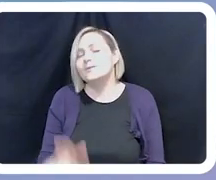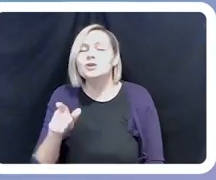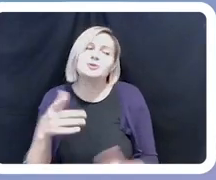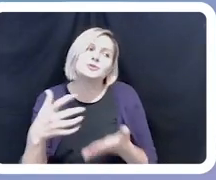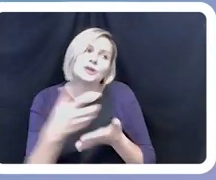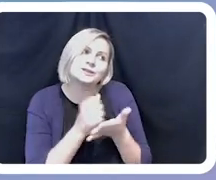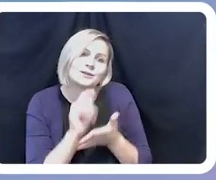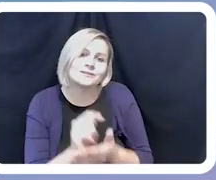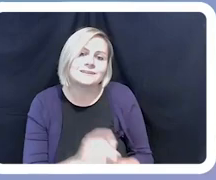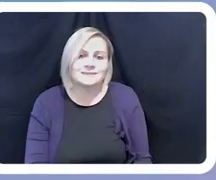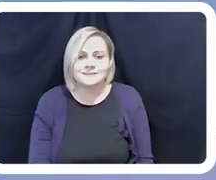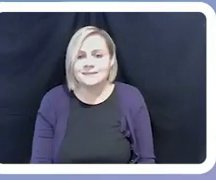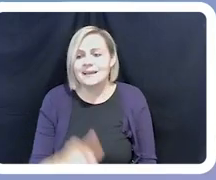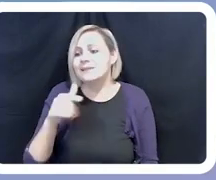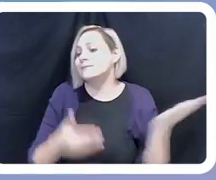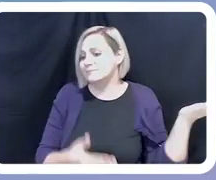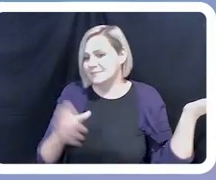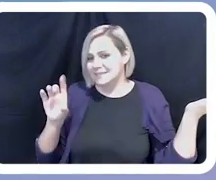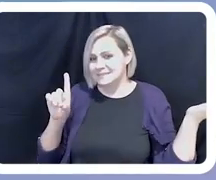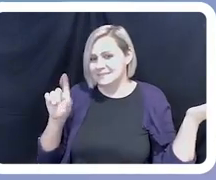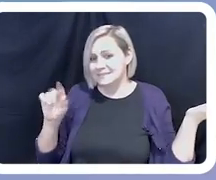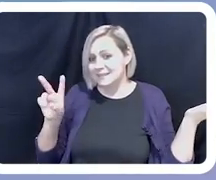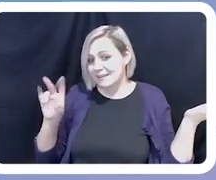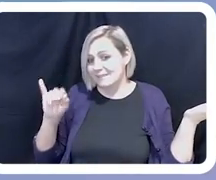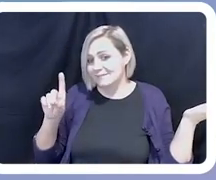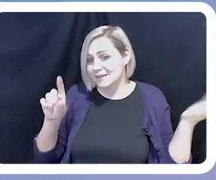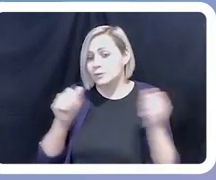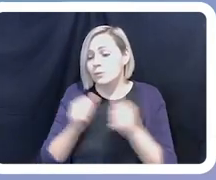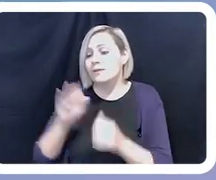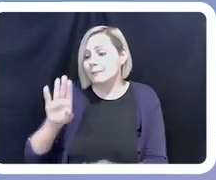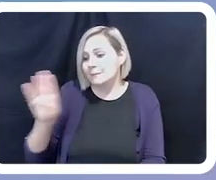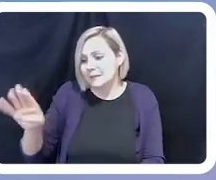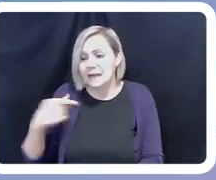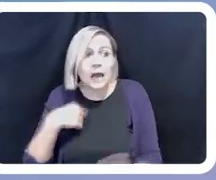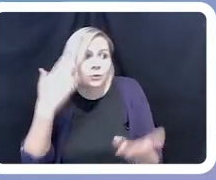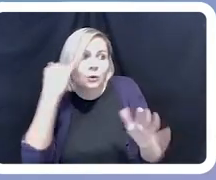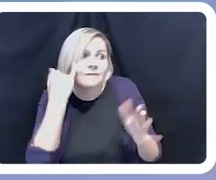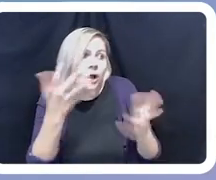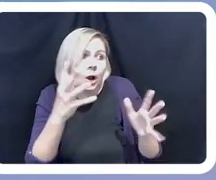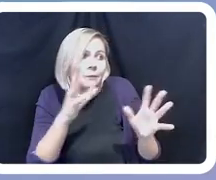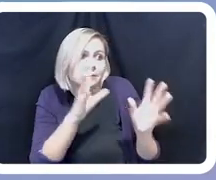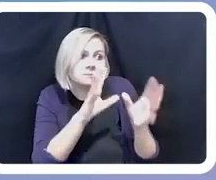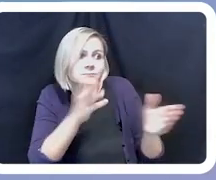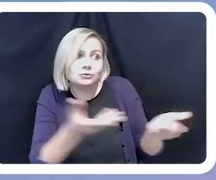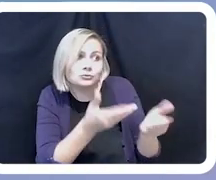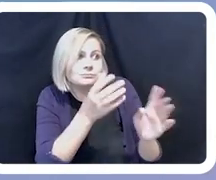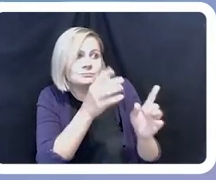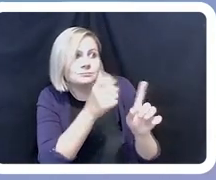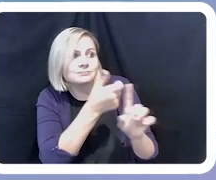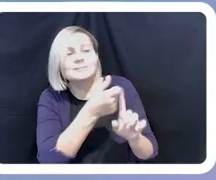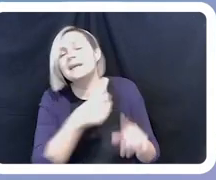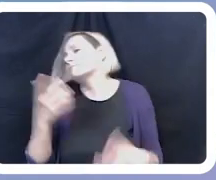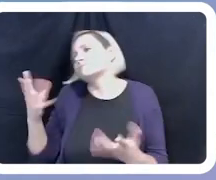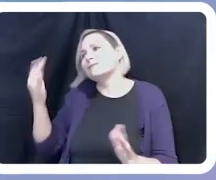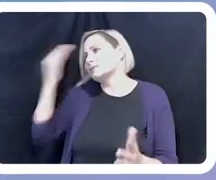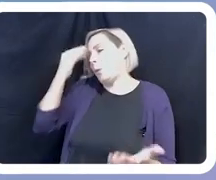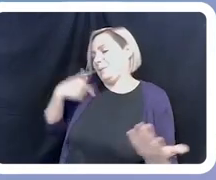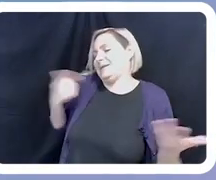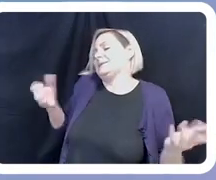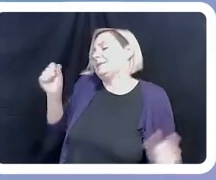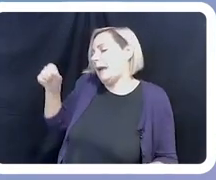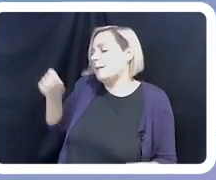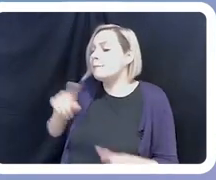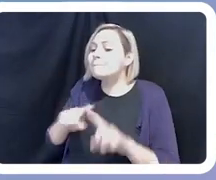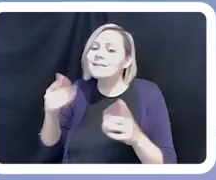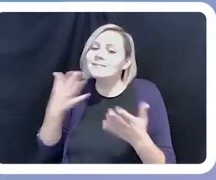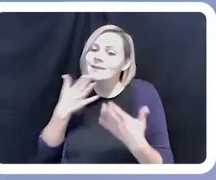You're very deserving. Thank this you. Is David with Best Buddies. I don't know if you've already been introduced at the conference or not. They all know me. But,